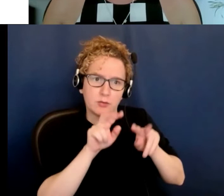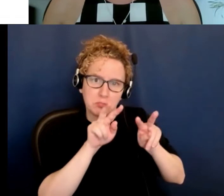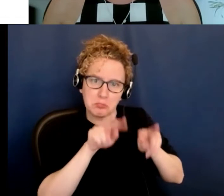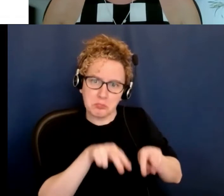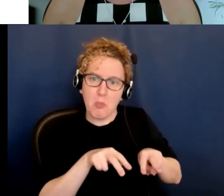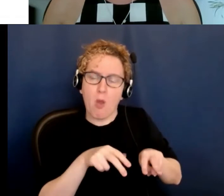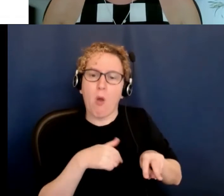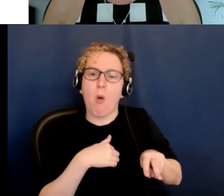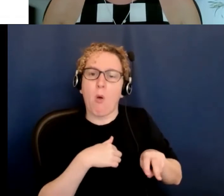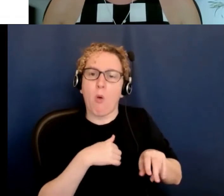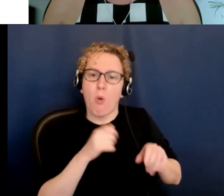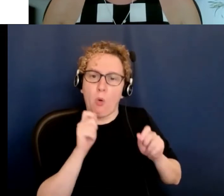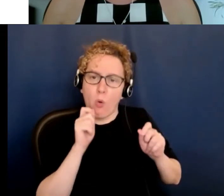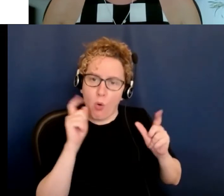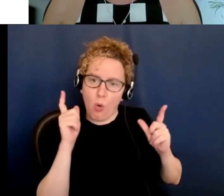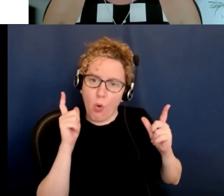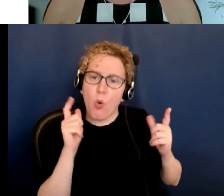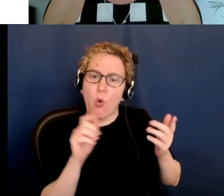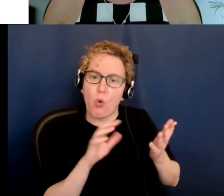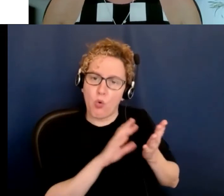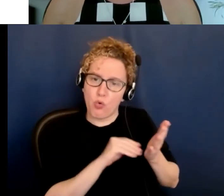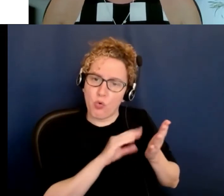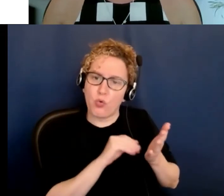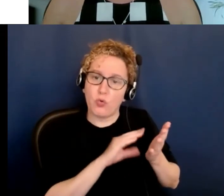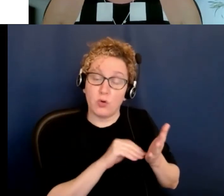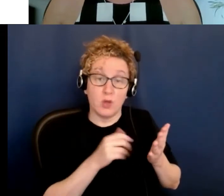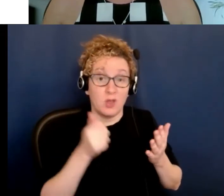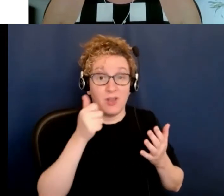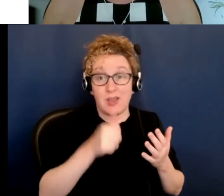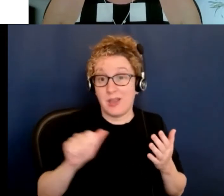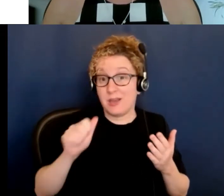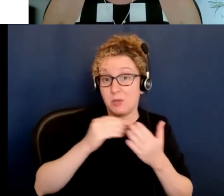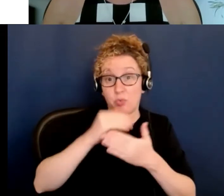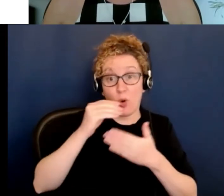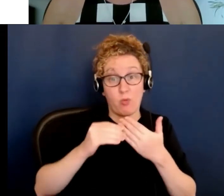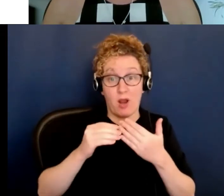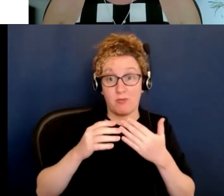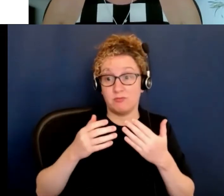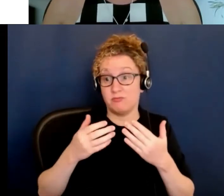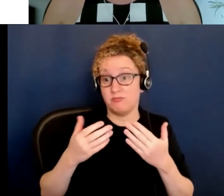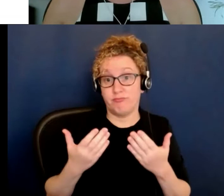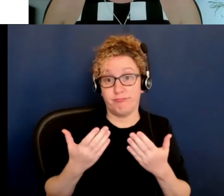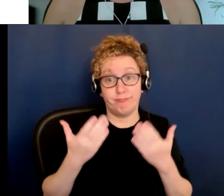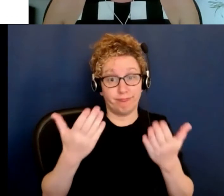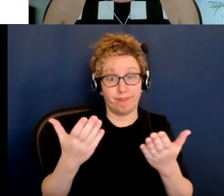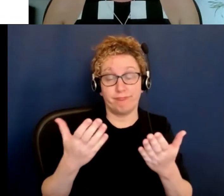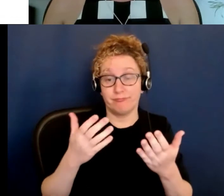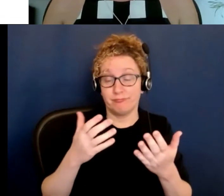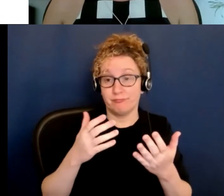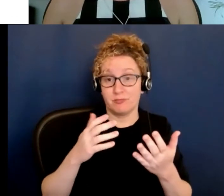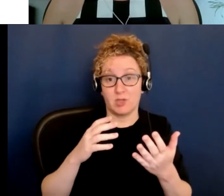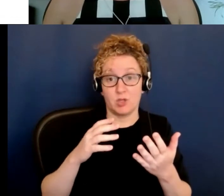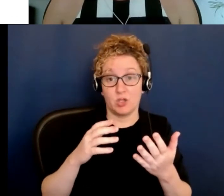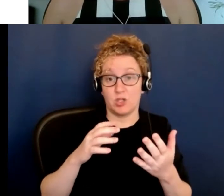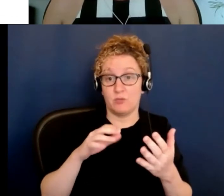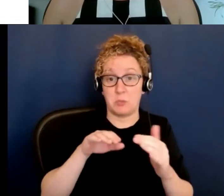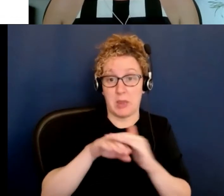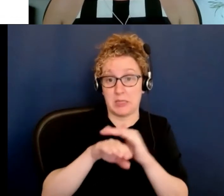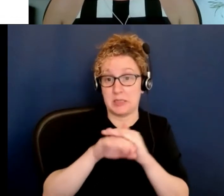while you know, it could be any program that could avail themselves of Clearinghouse services and so